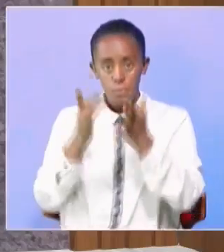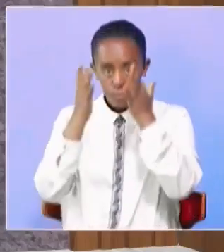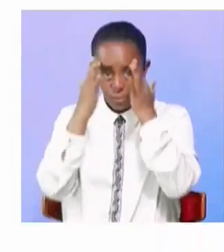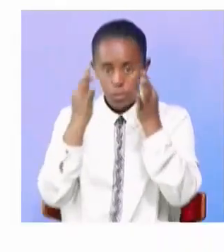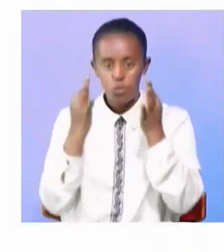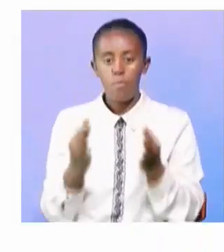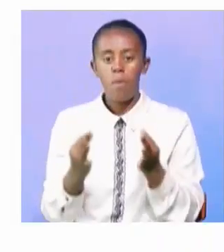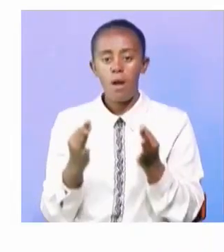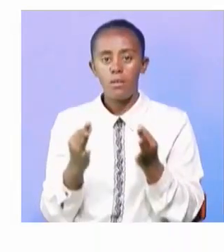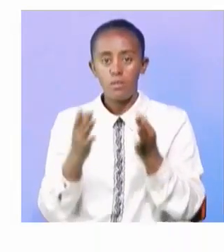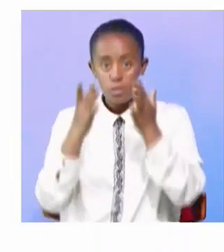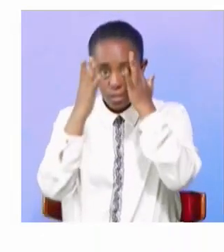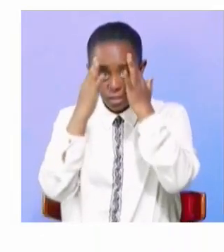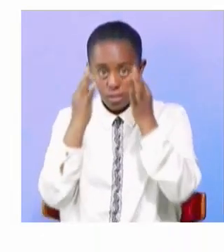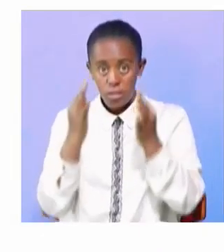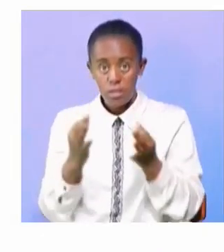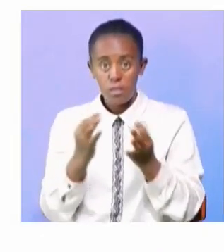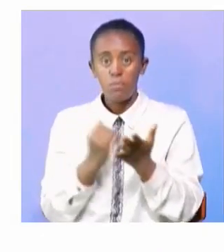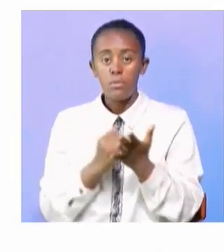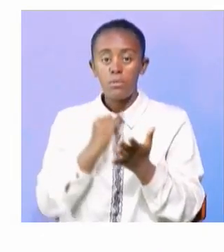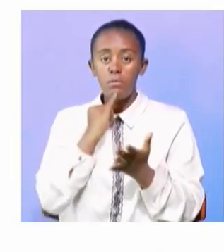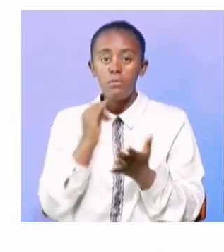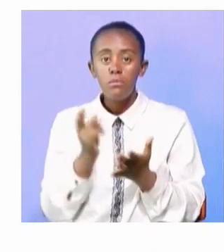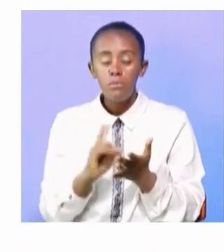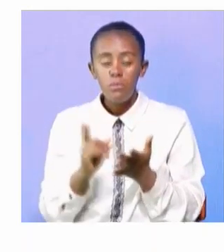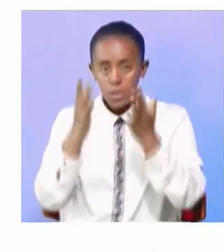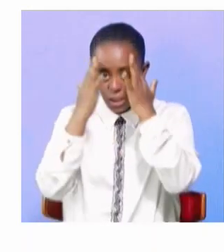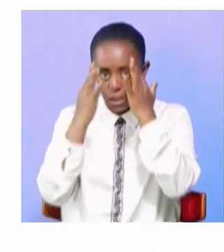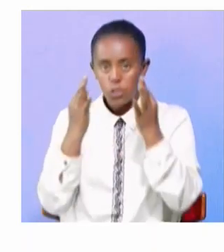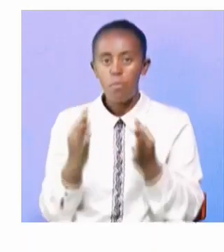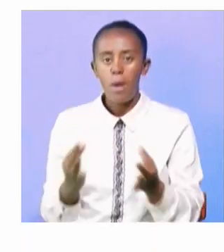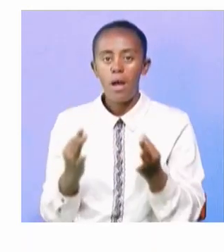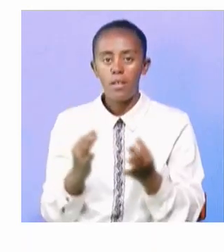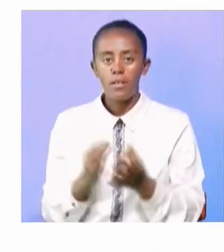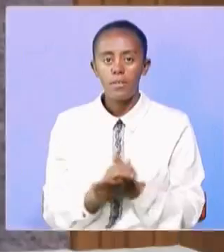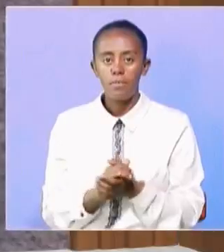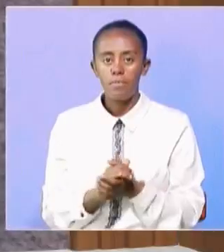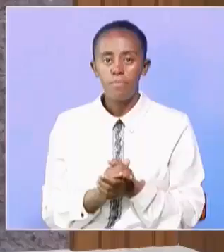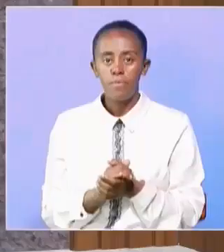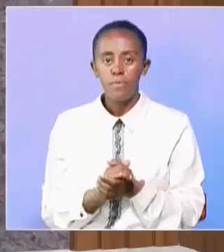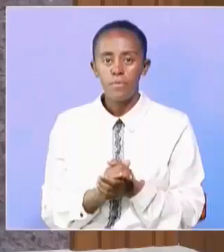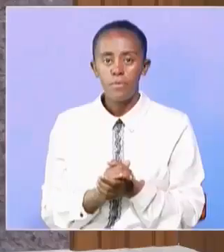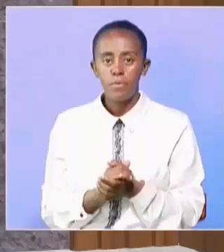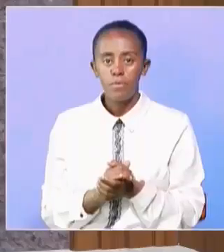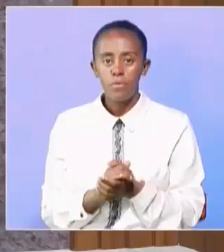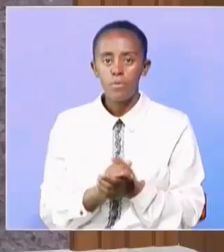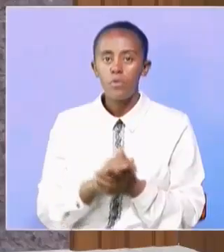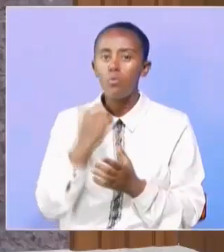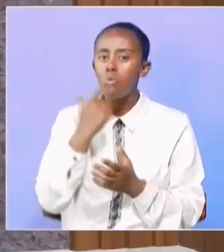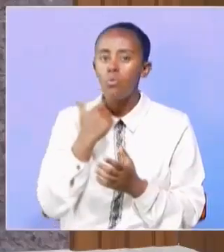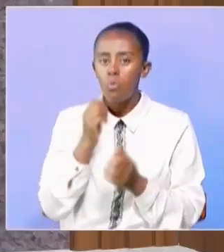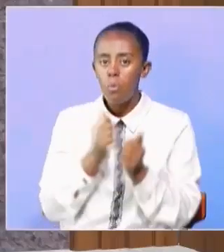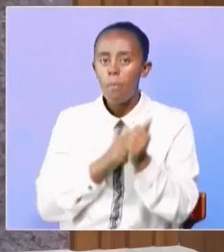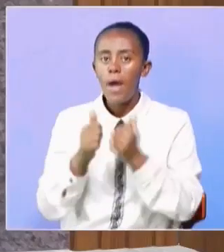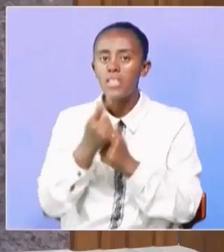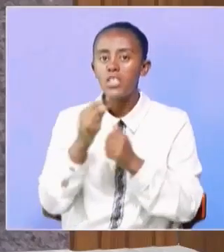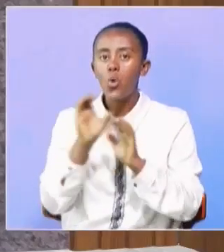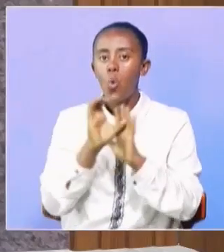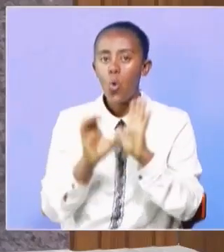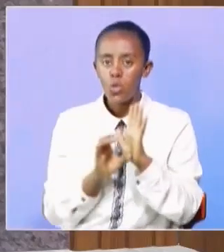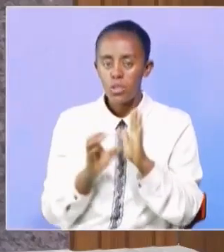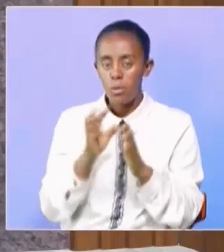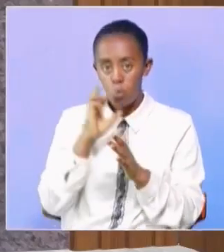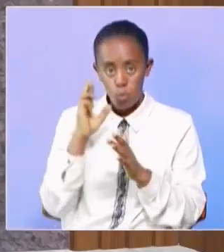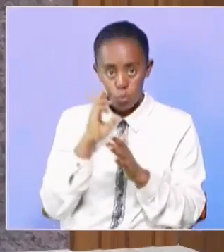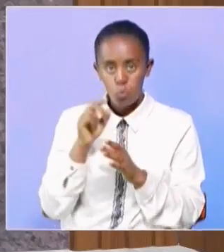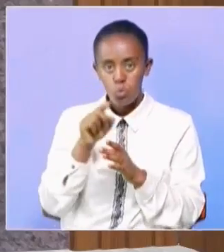determine, in this case, it is what? Determine who passes the course, because